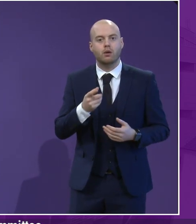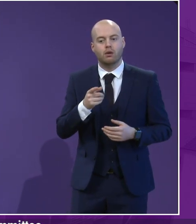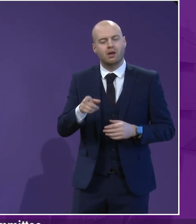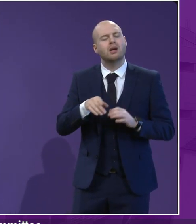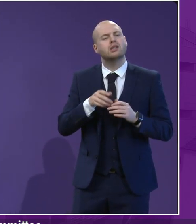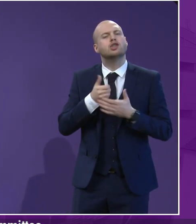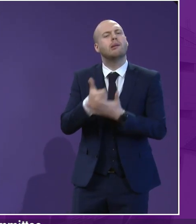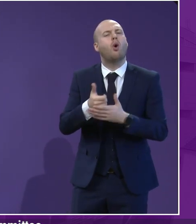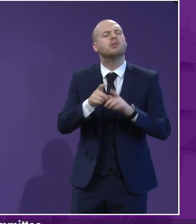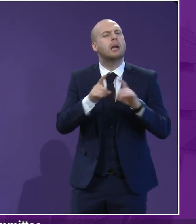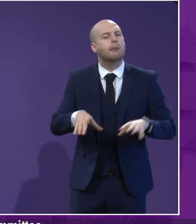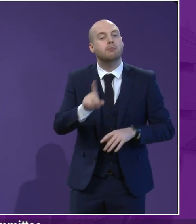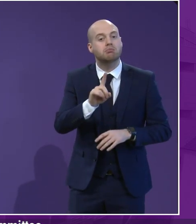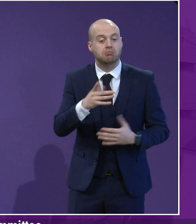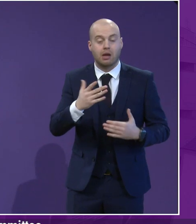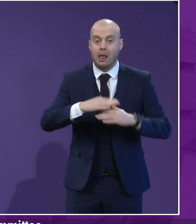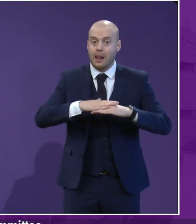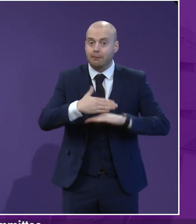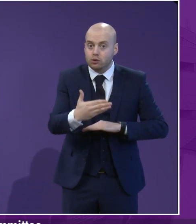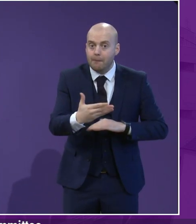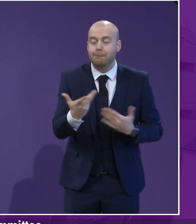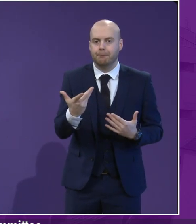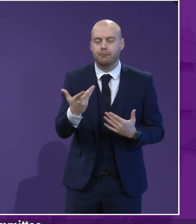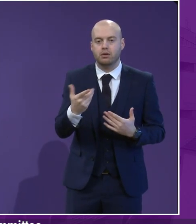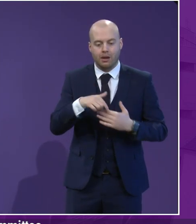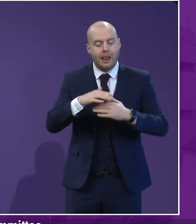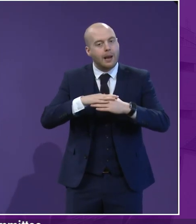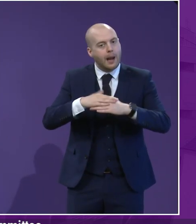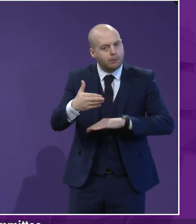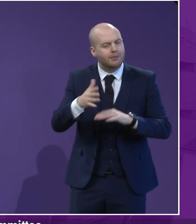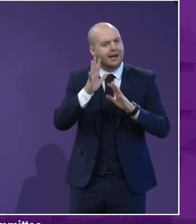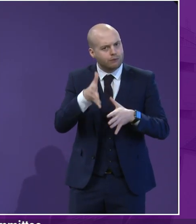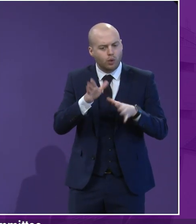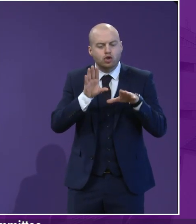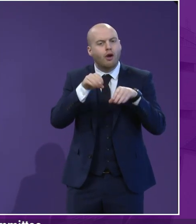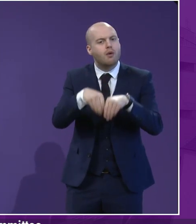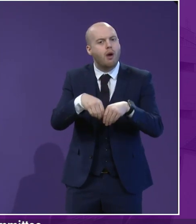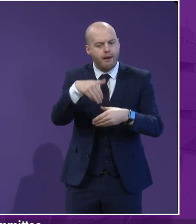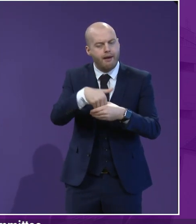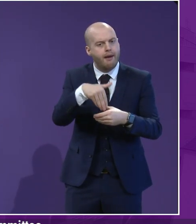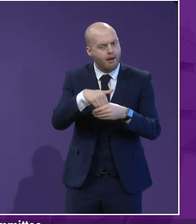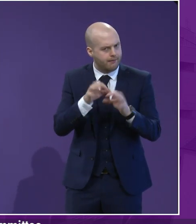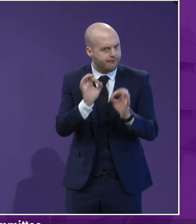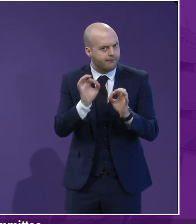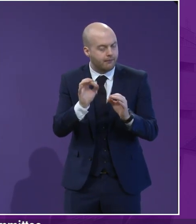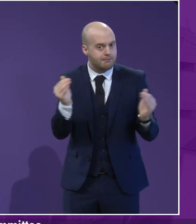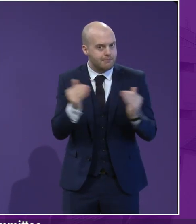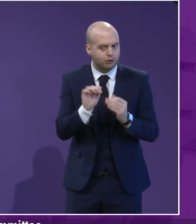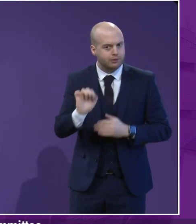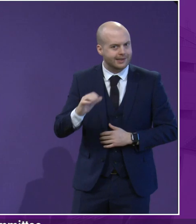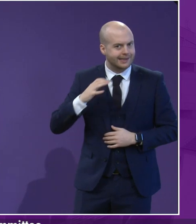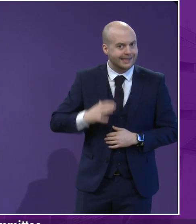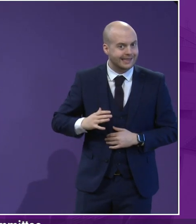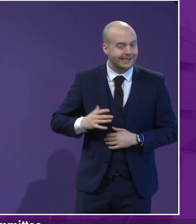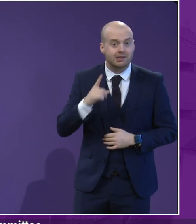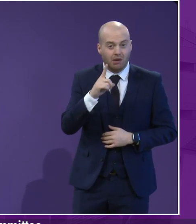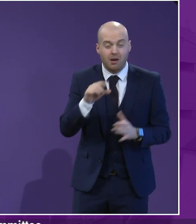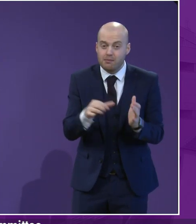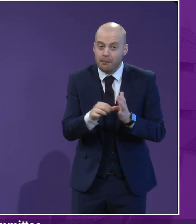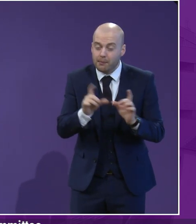they've spent a year with practically no support. The university are giving as much support as they can, but there are things like laptops that